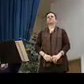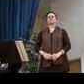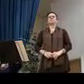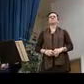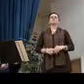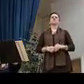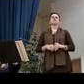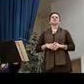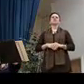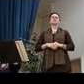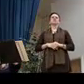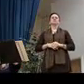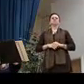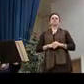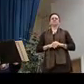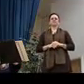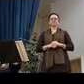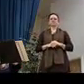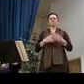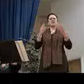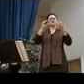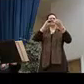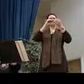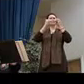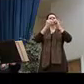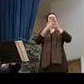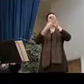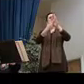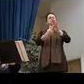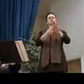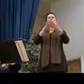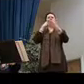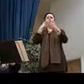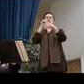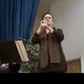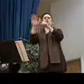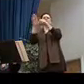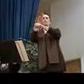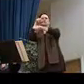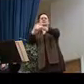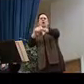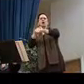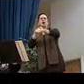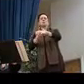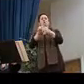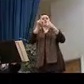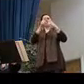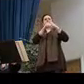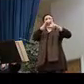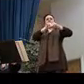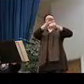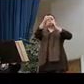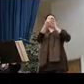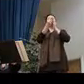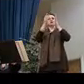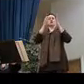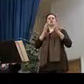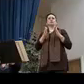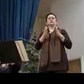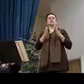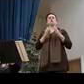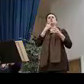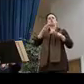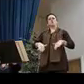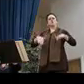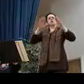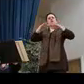Statistics show that students who work full-time, who are first-generation college students, who are raising children, or have significant other